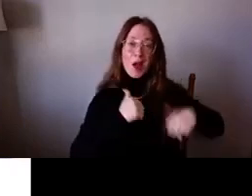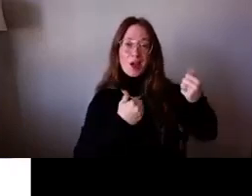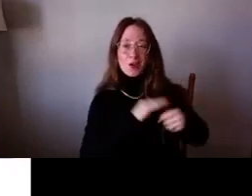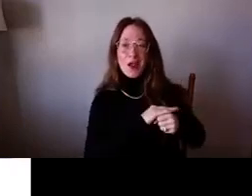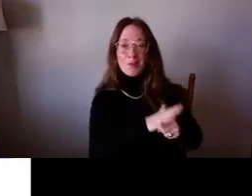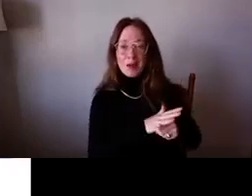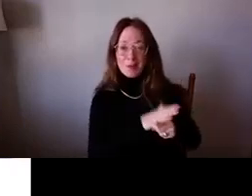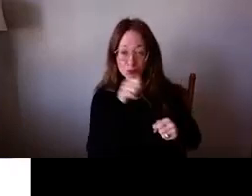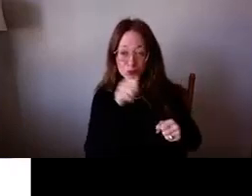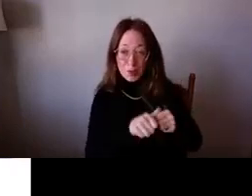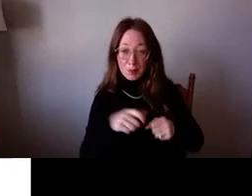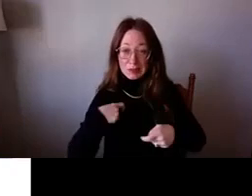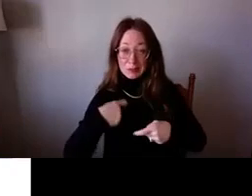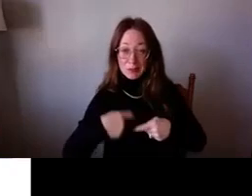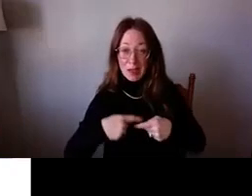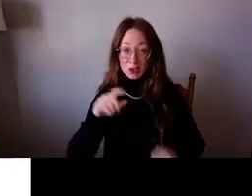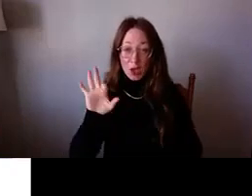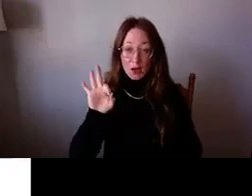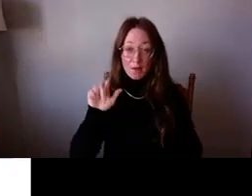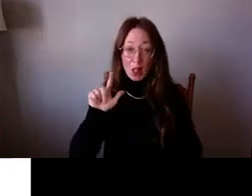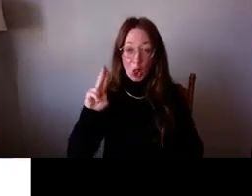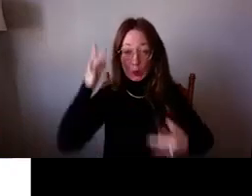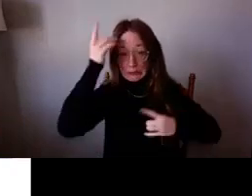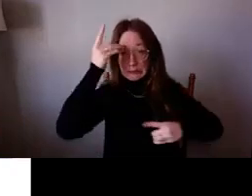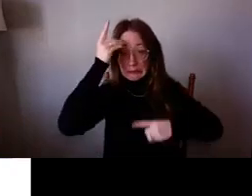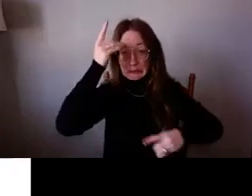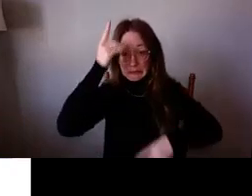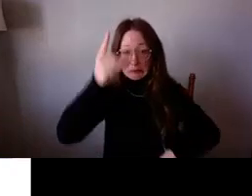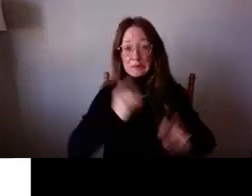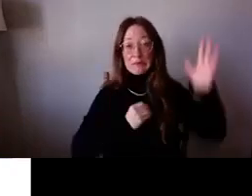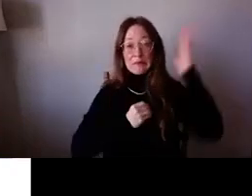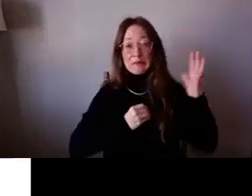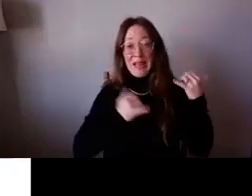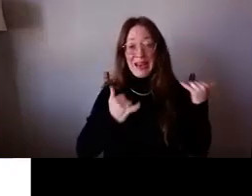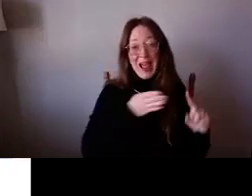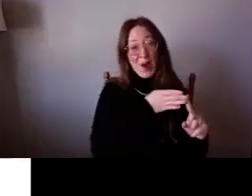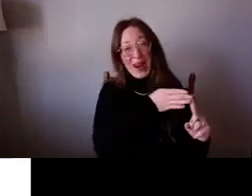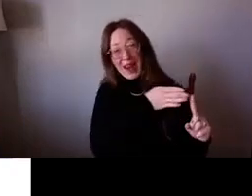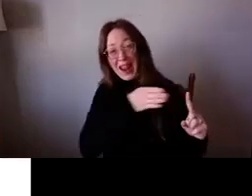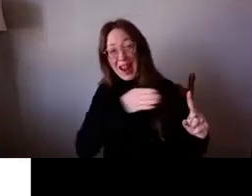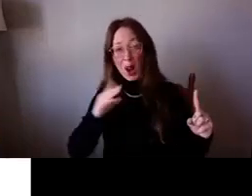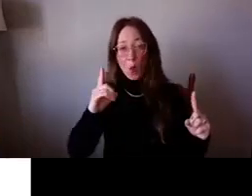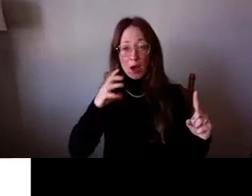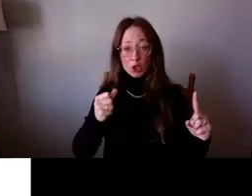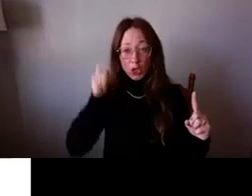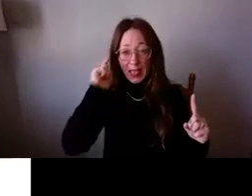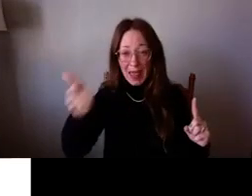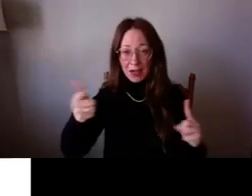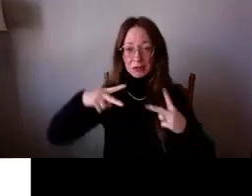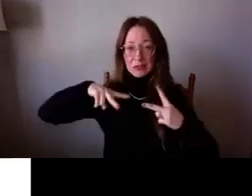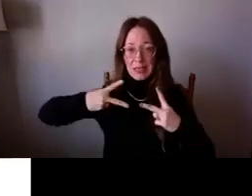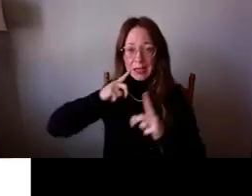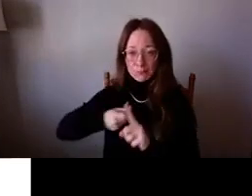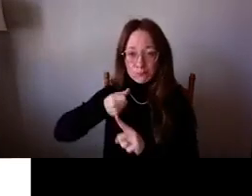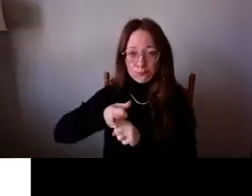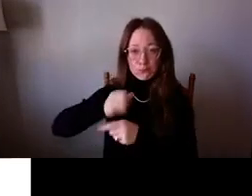Spanish flu. And here we are, 100 years later, dealing with another pandemic. As a program, we survive and we